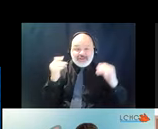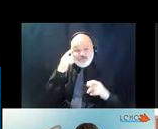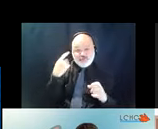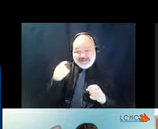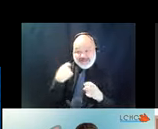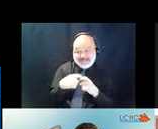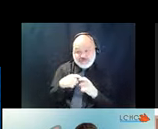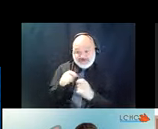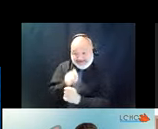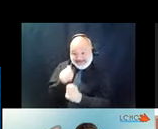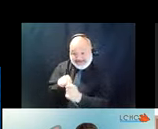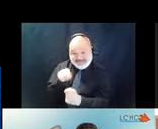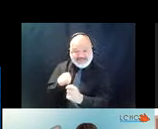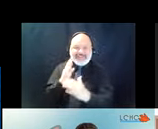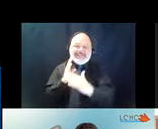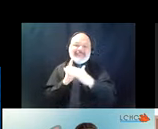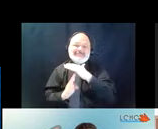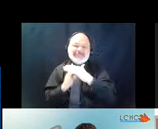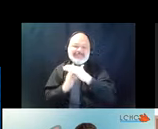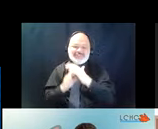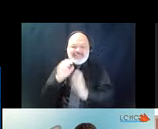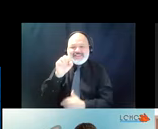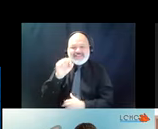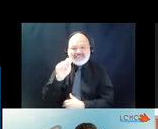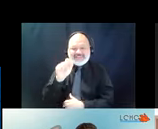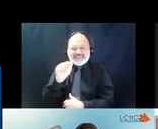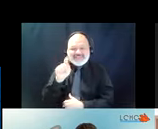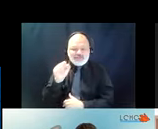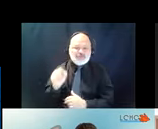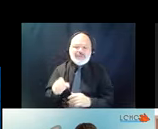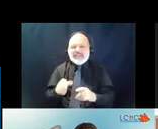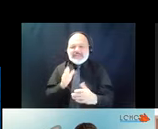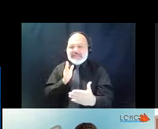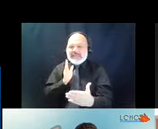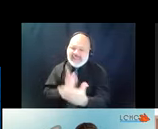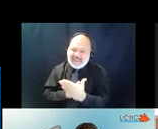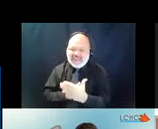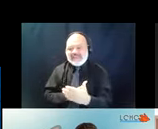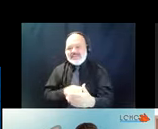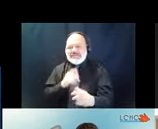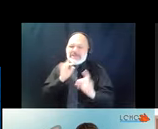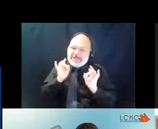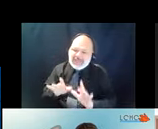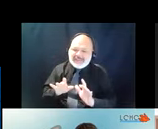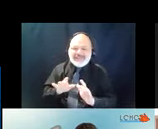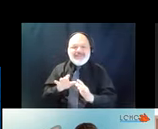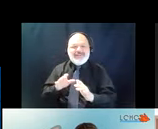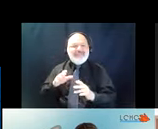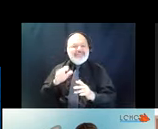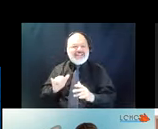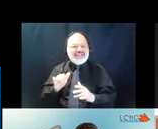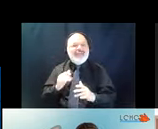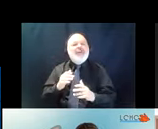particular, immigration status and specifically xenophobia and anti-racist sentiment are drivers of poor